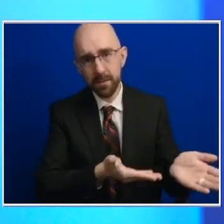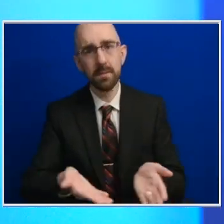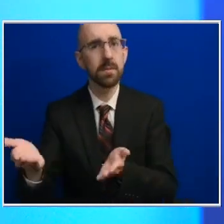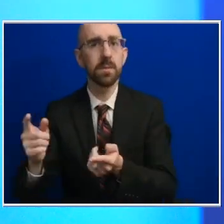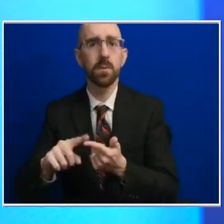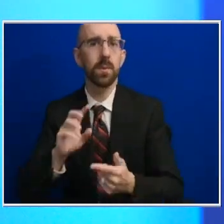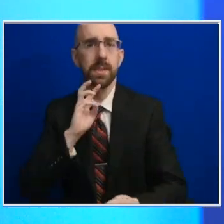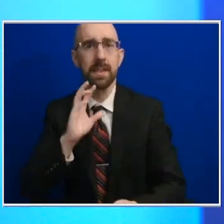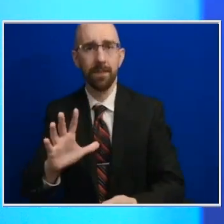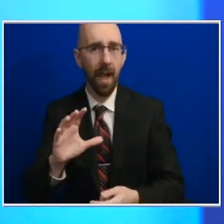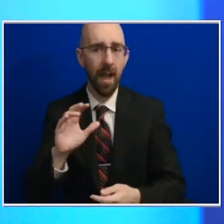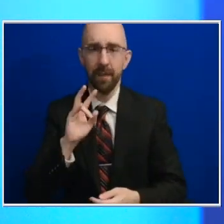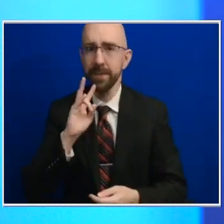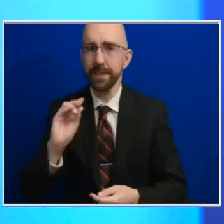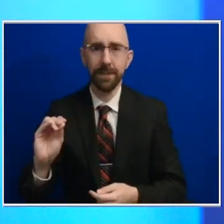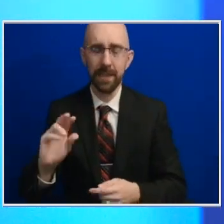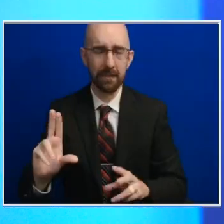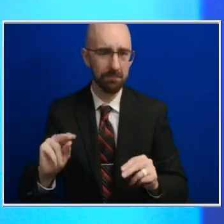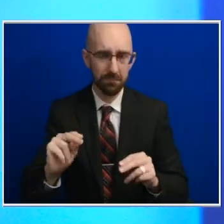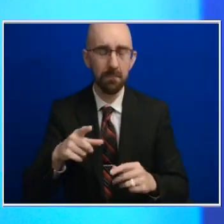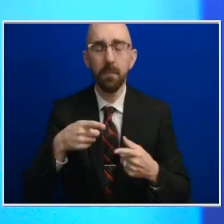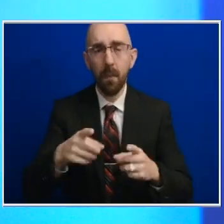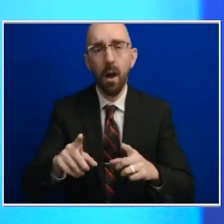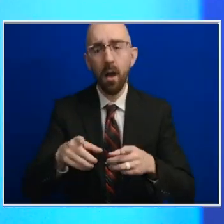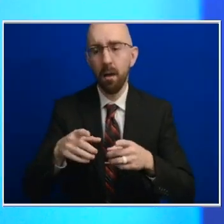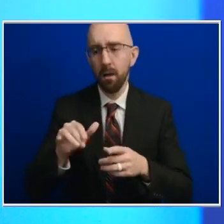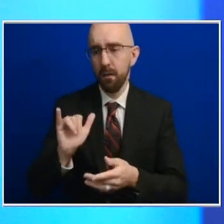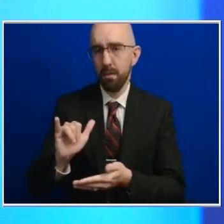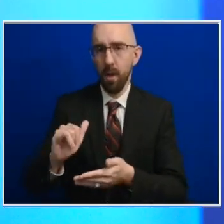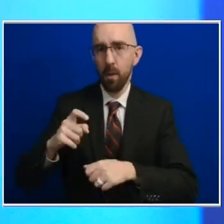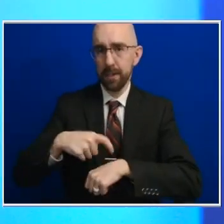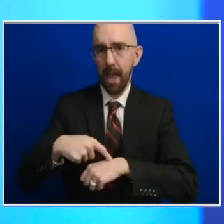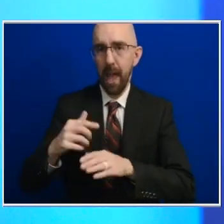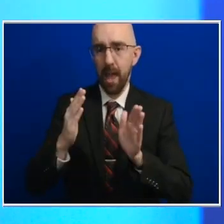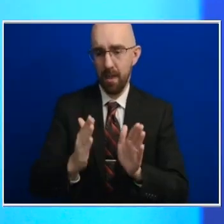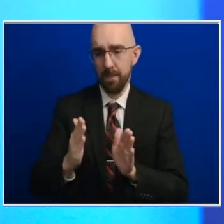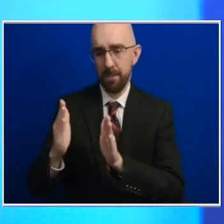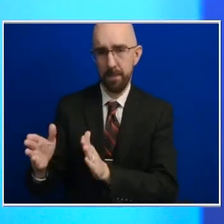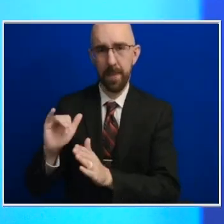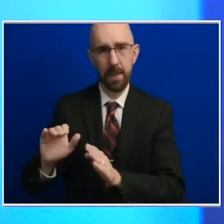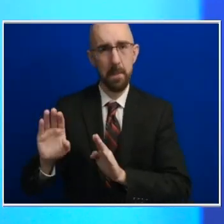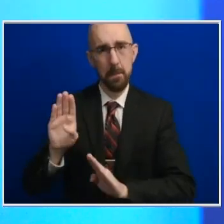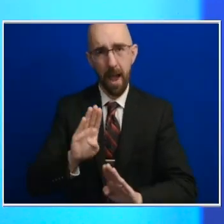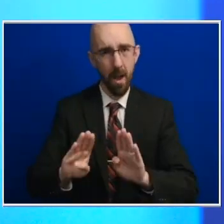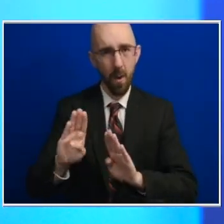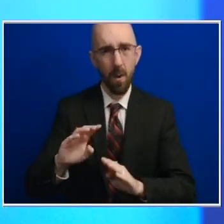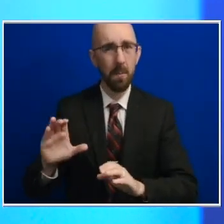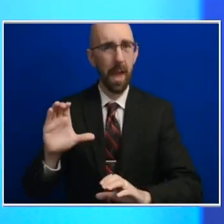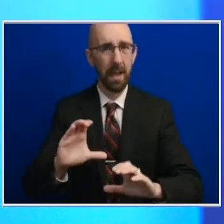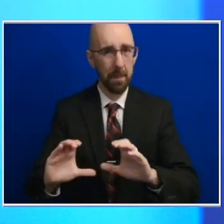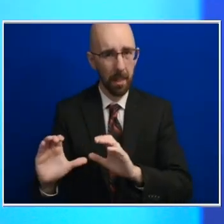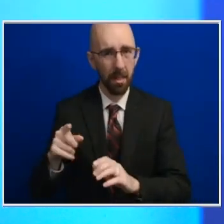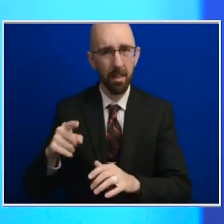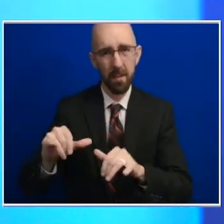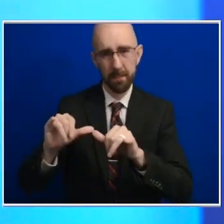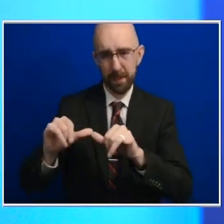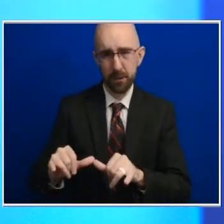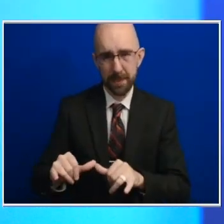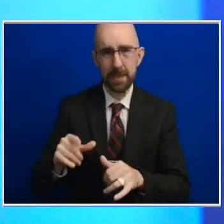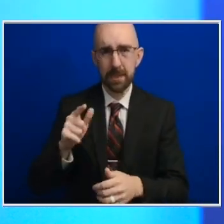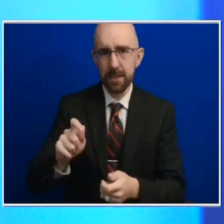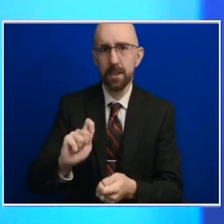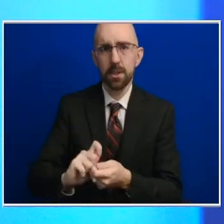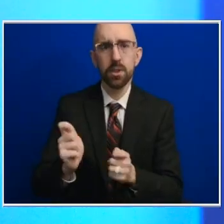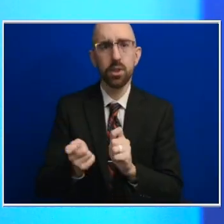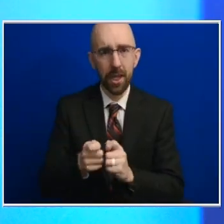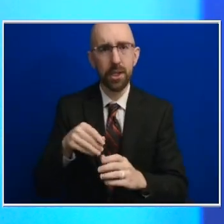or 70. But over those short period of times, these biological, biochemical measurements, they changed in